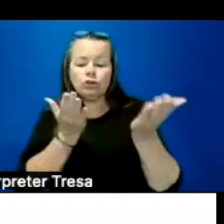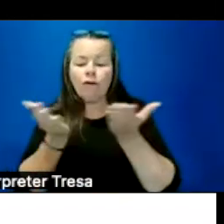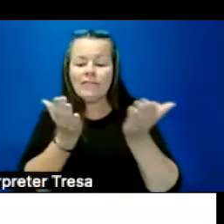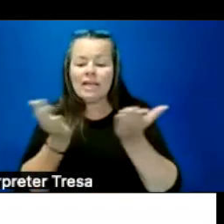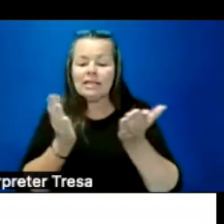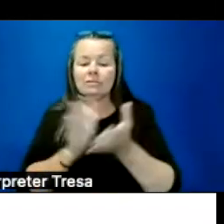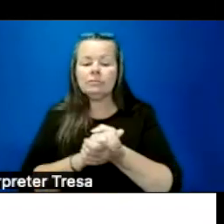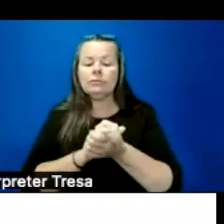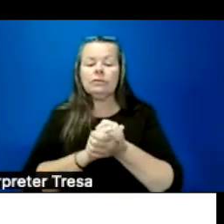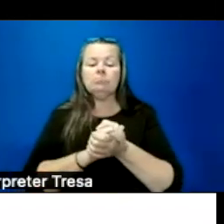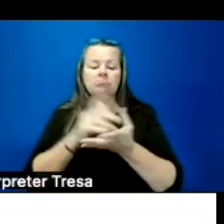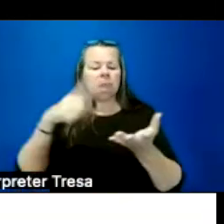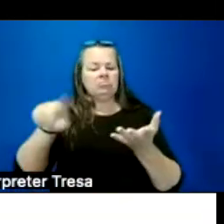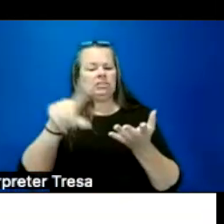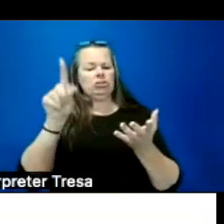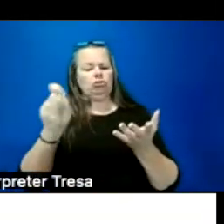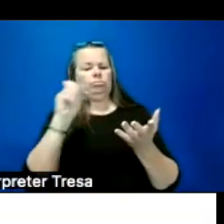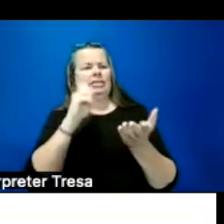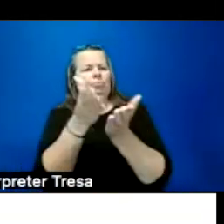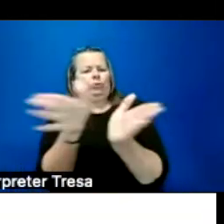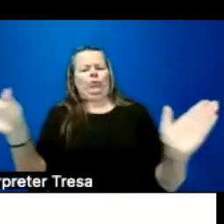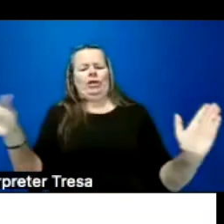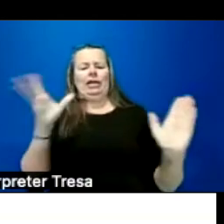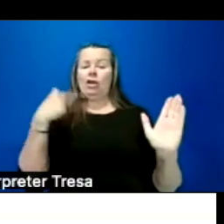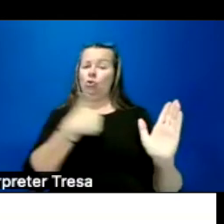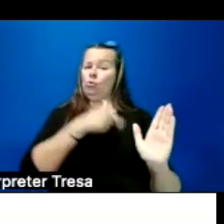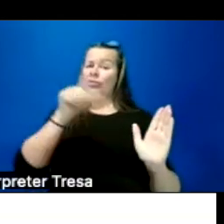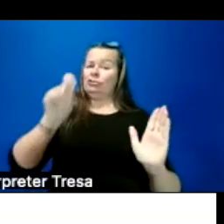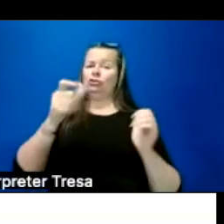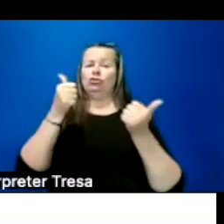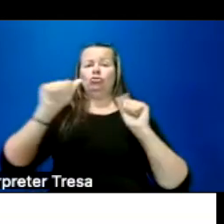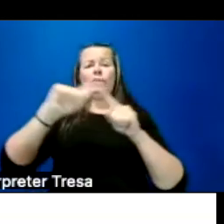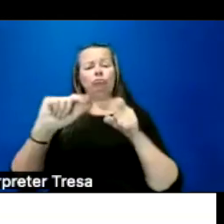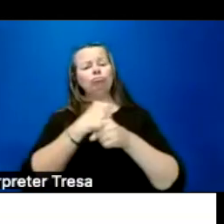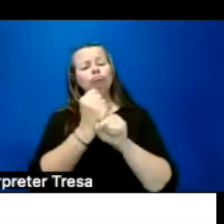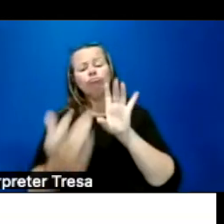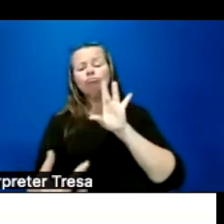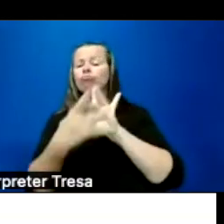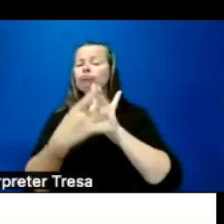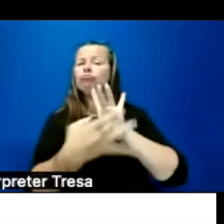and we should try to make the connections as as post